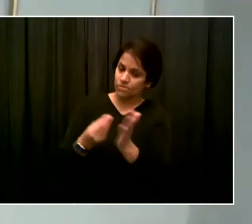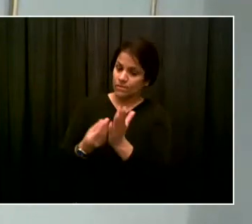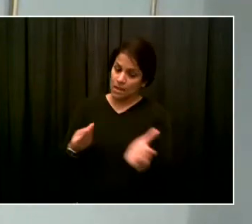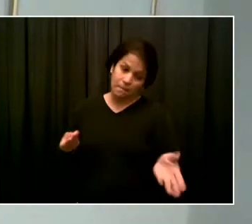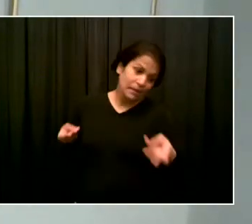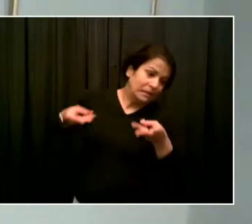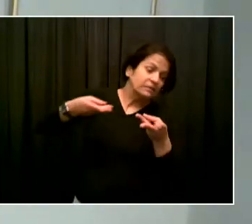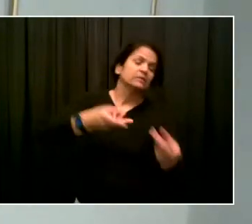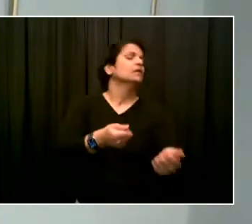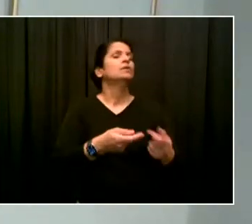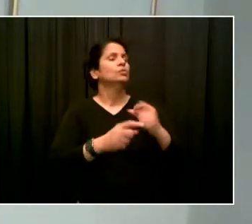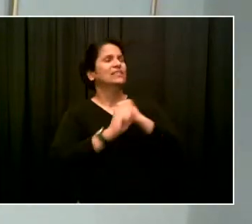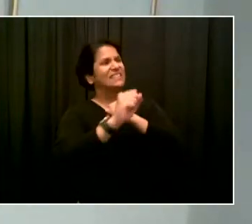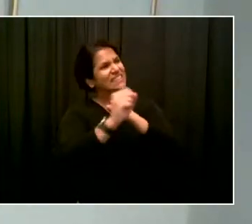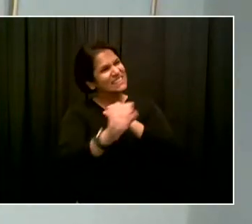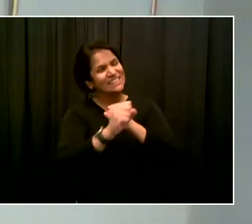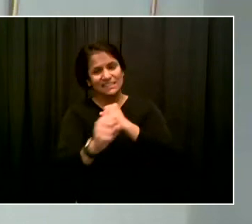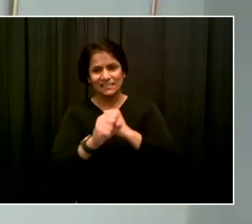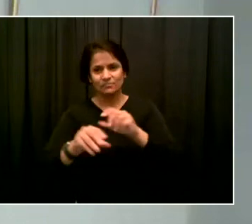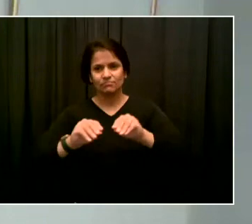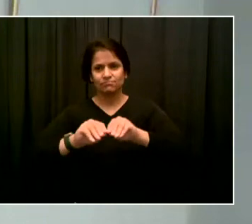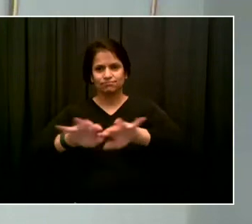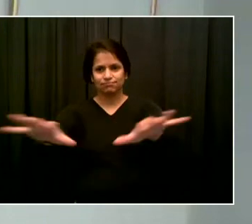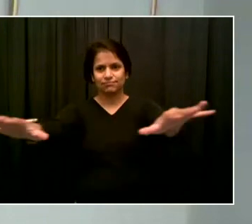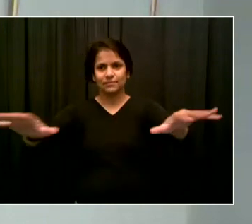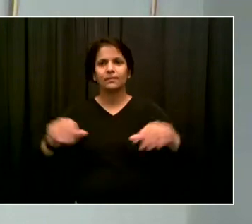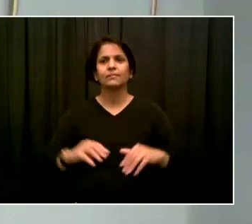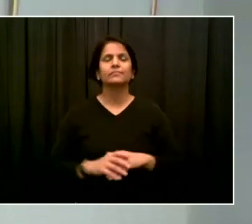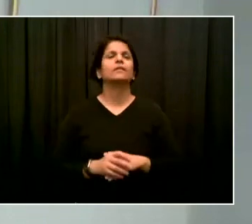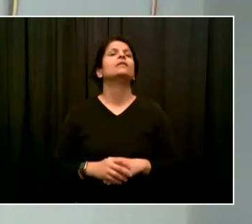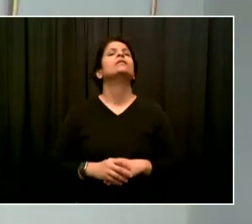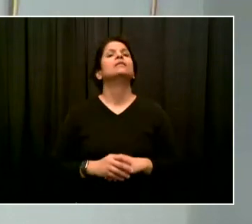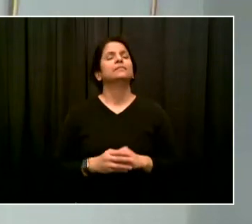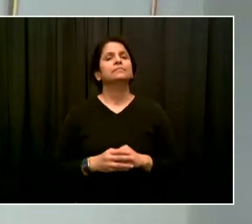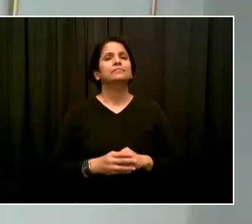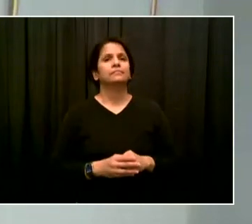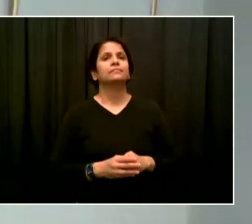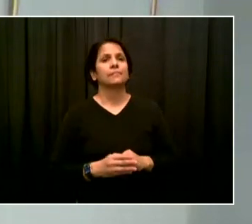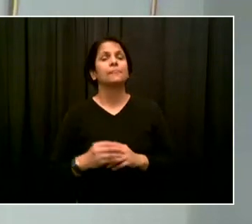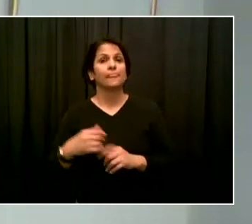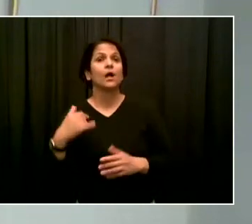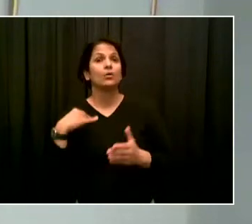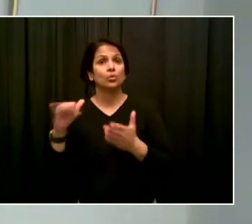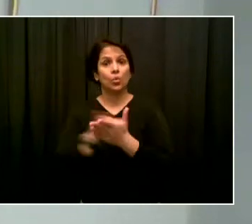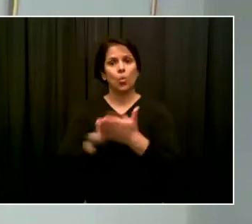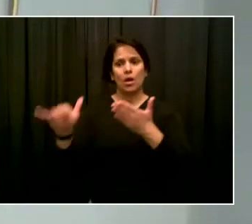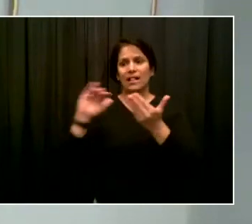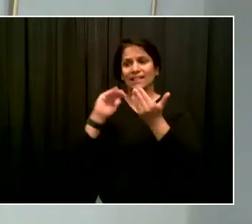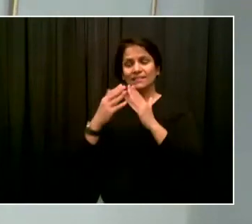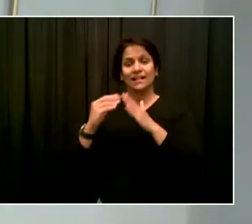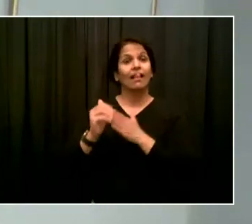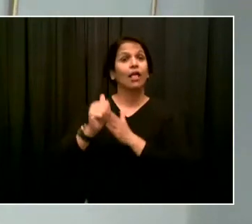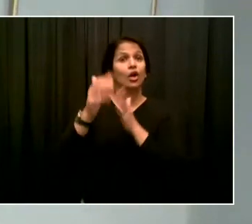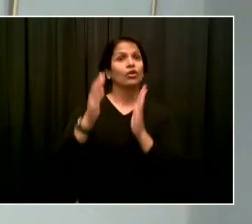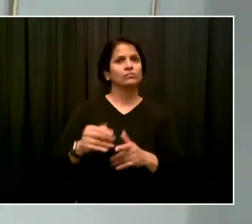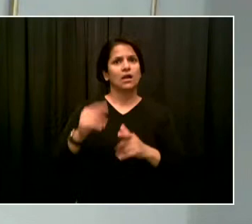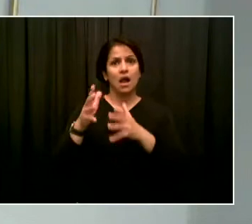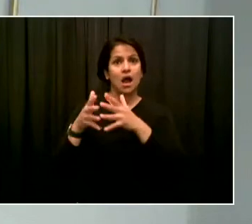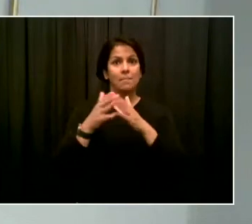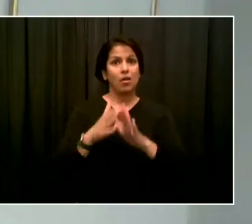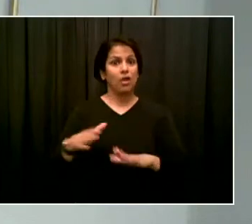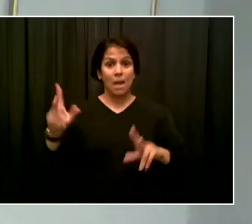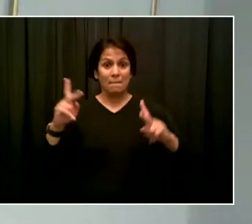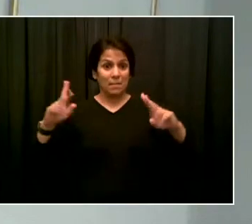great city, but we are leaders in this country. And we are setting an example, the highest example of